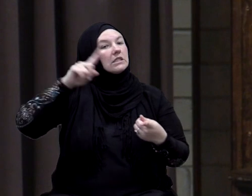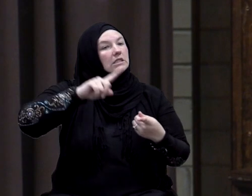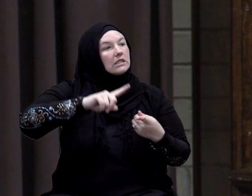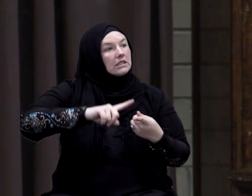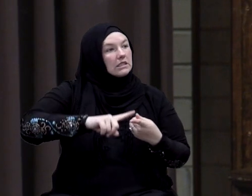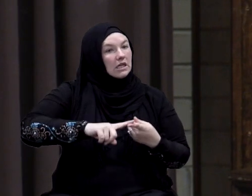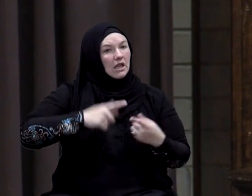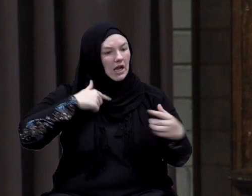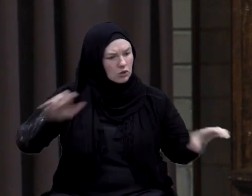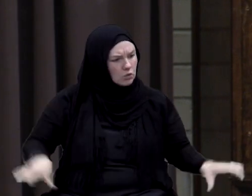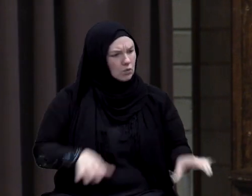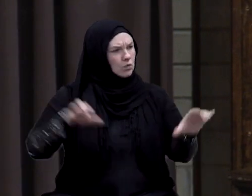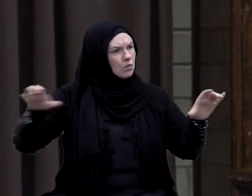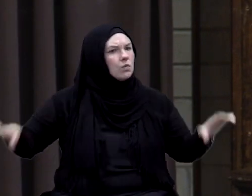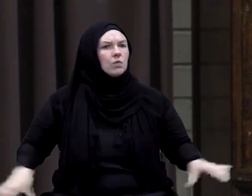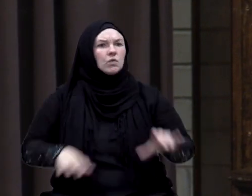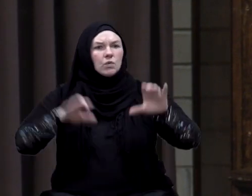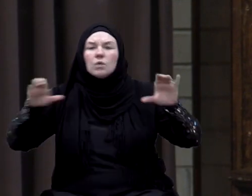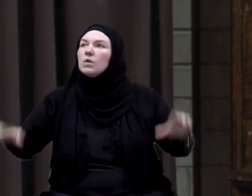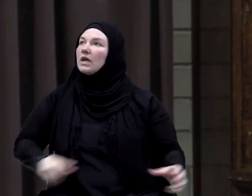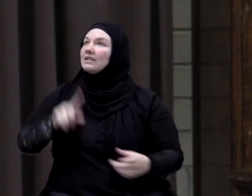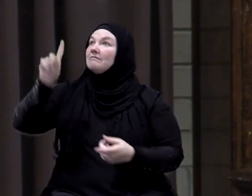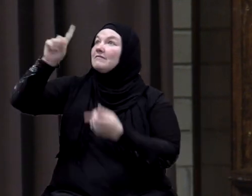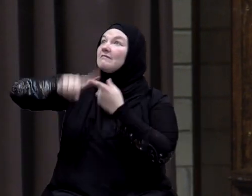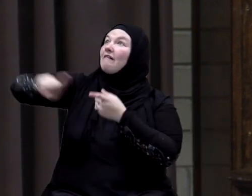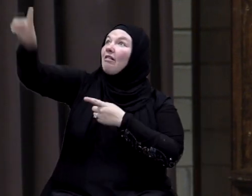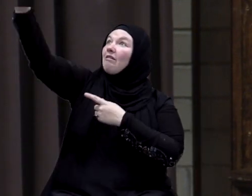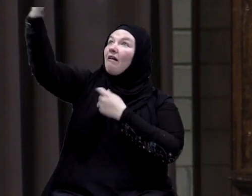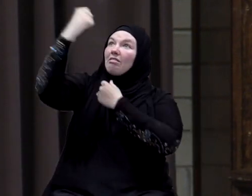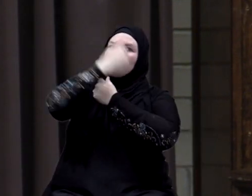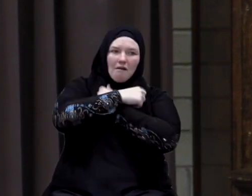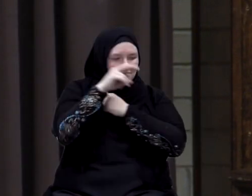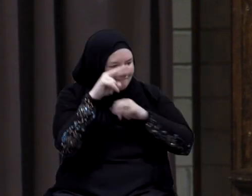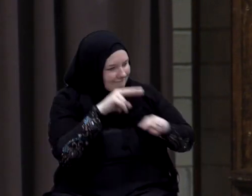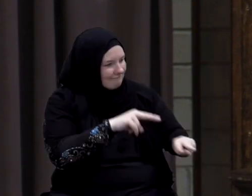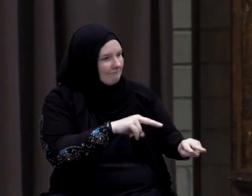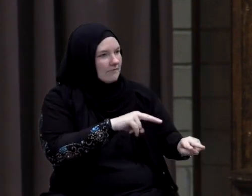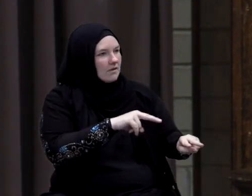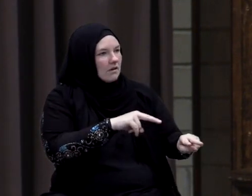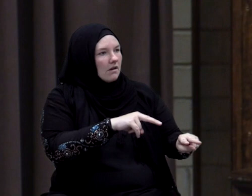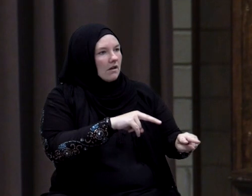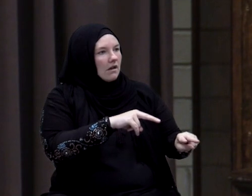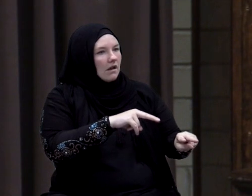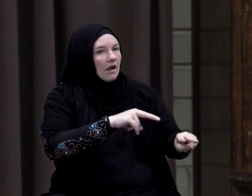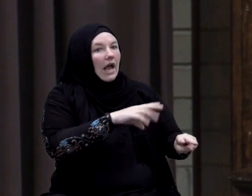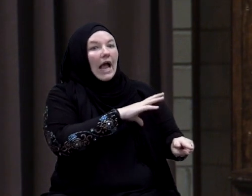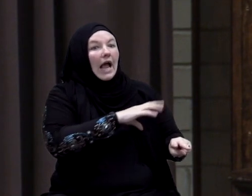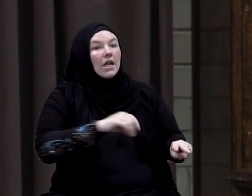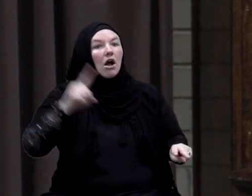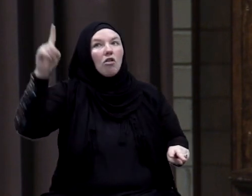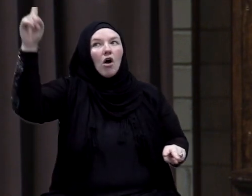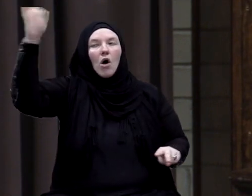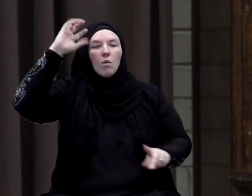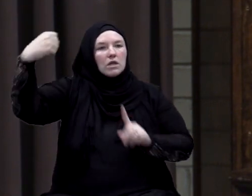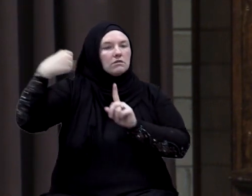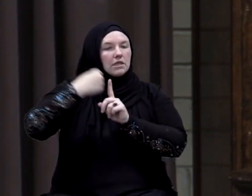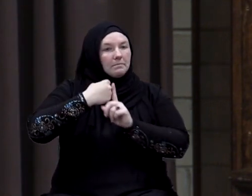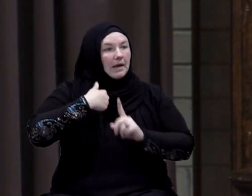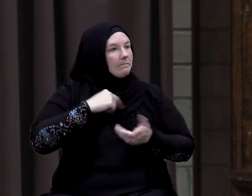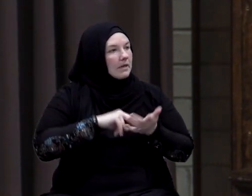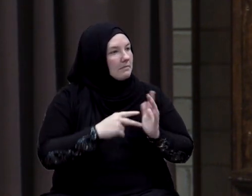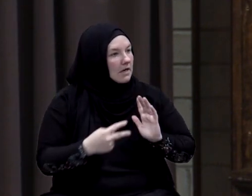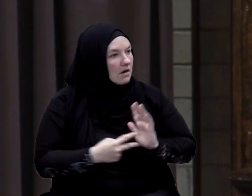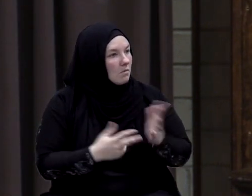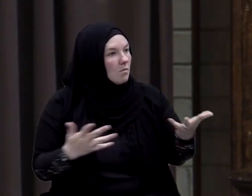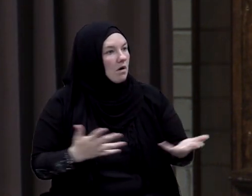him. Once I love him, I become the hearing with which he hears, the sight with which